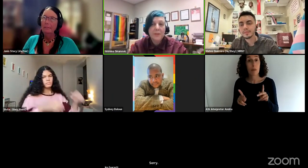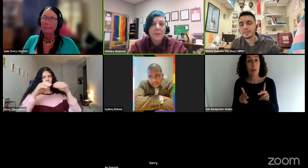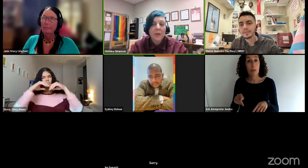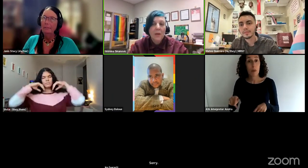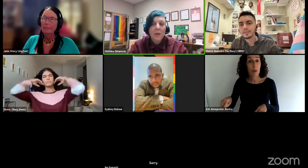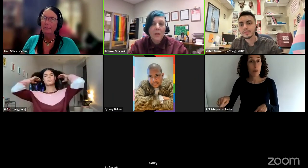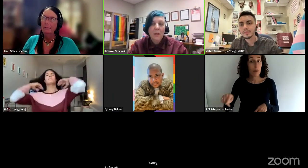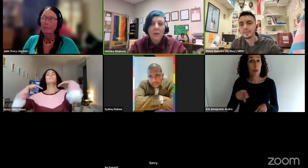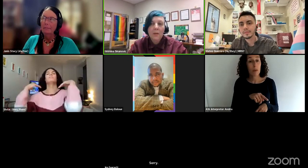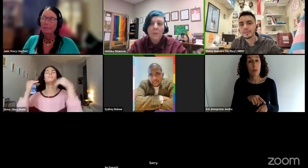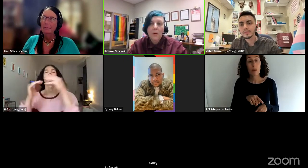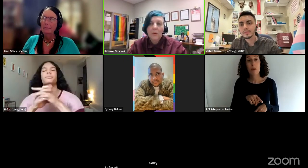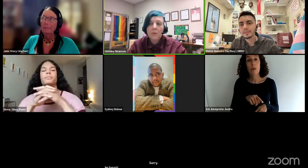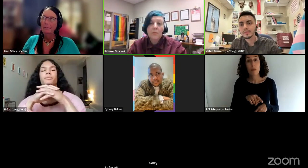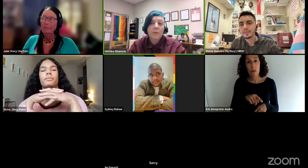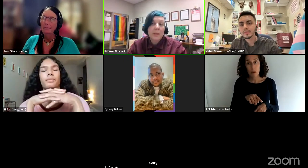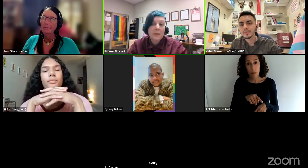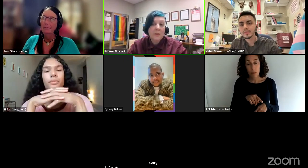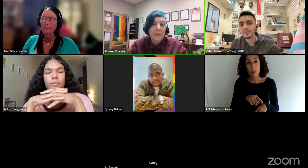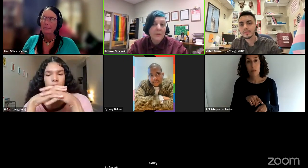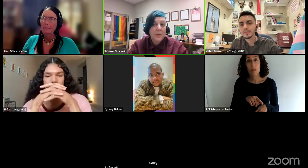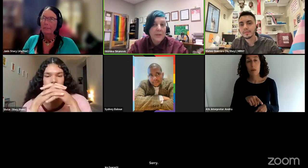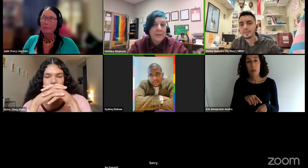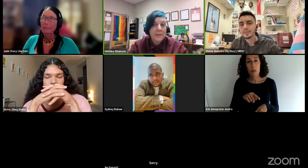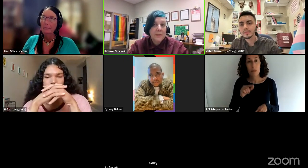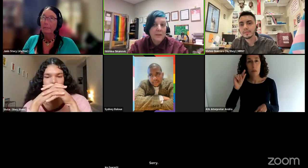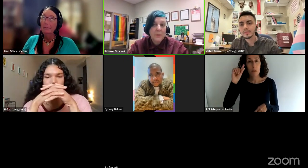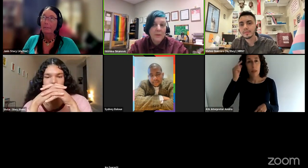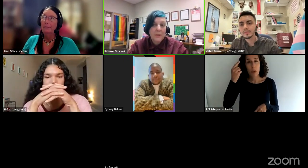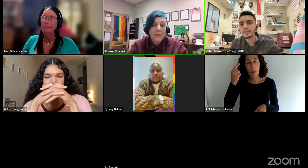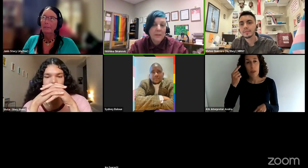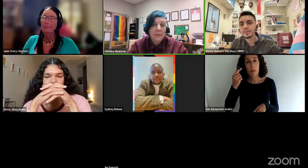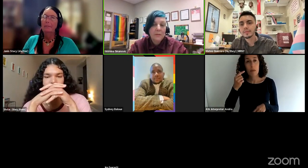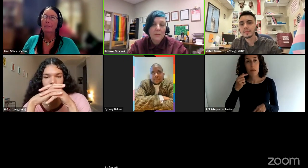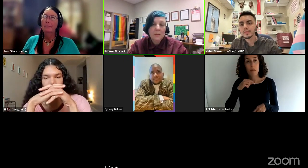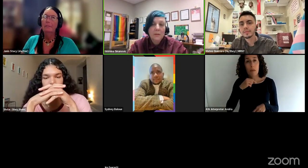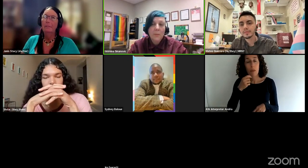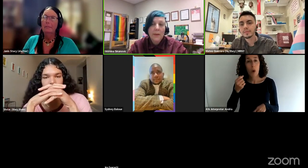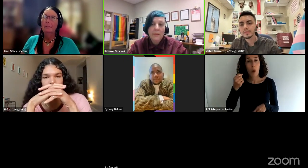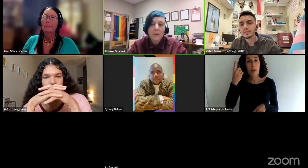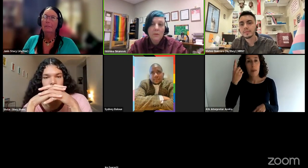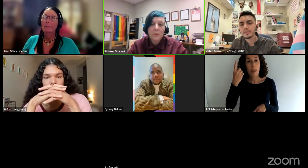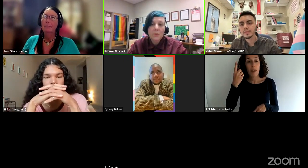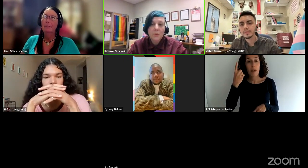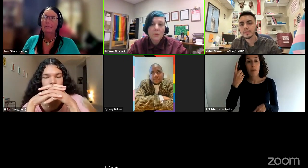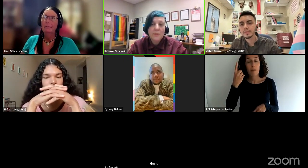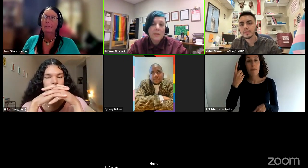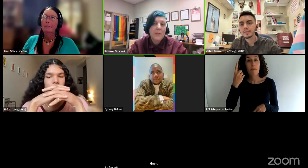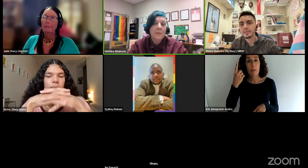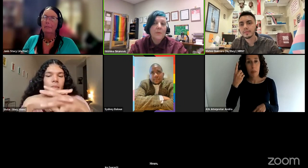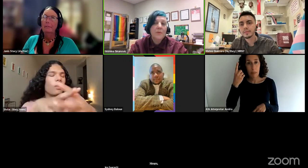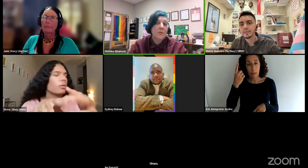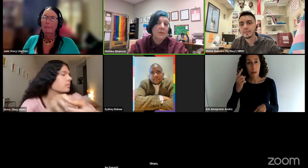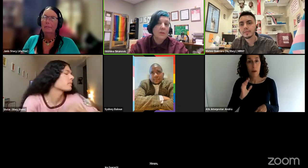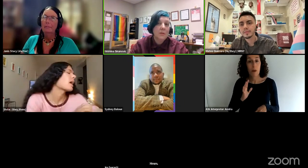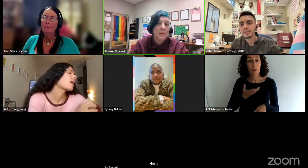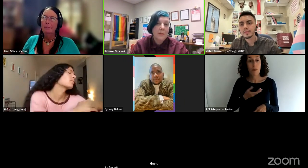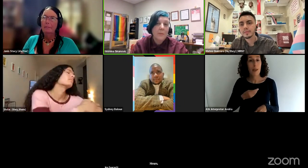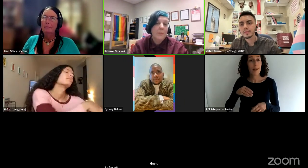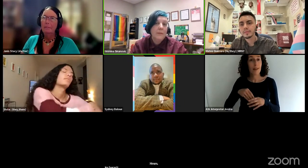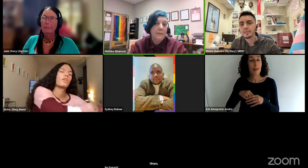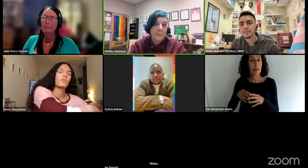perhaps ignorant to the reality of being trans in America? And then also